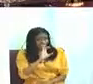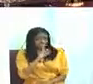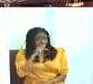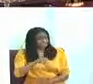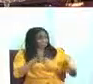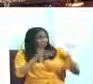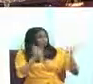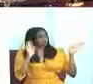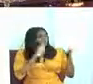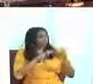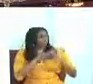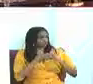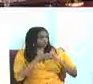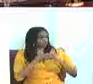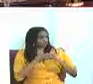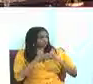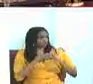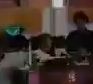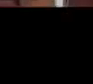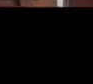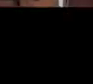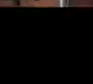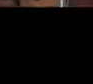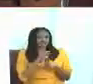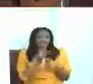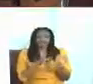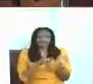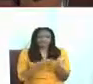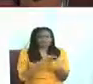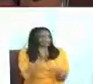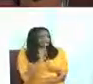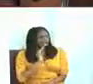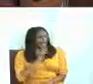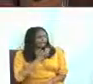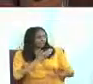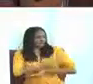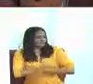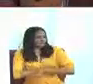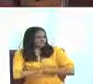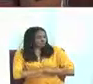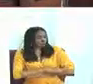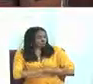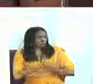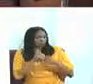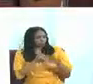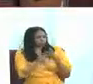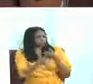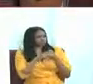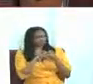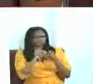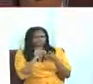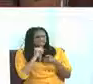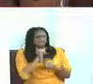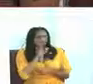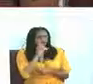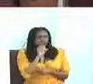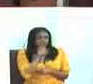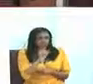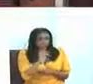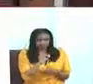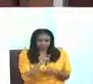communion. That means it's not our table. It's not some doctrine or some dogma's